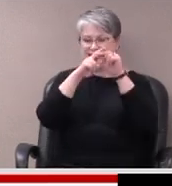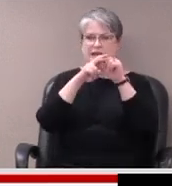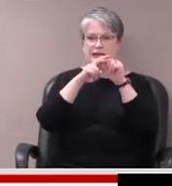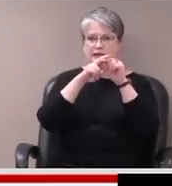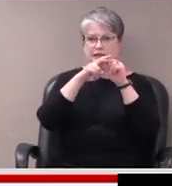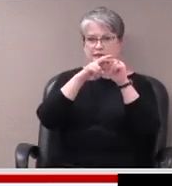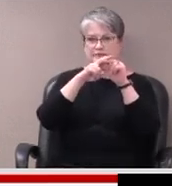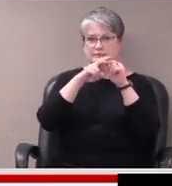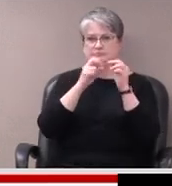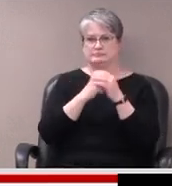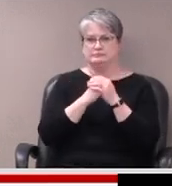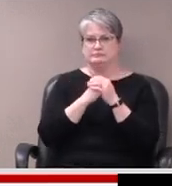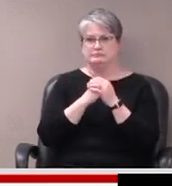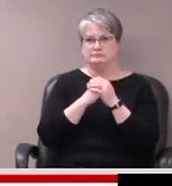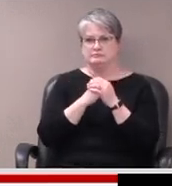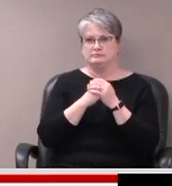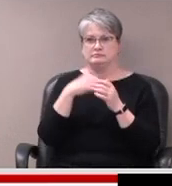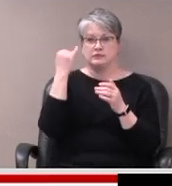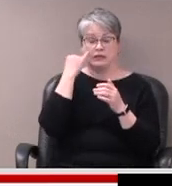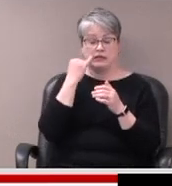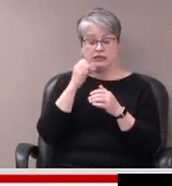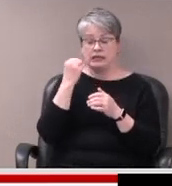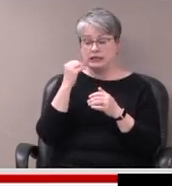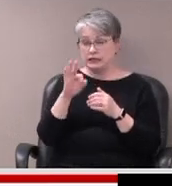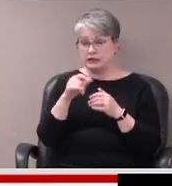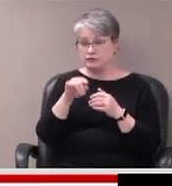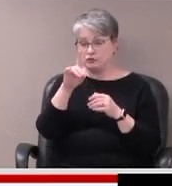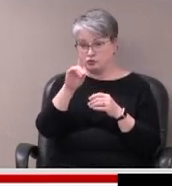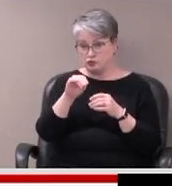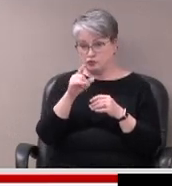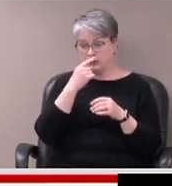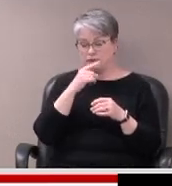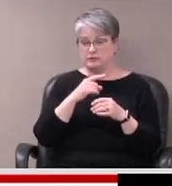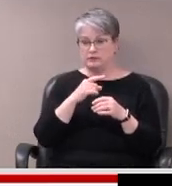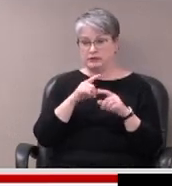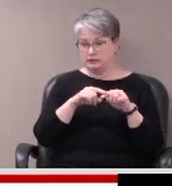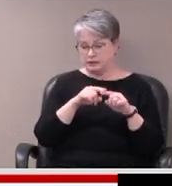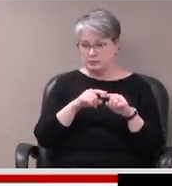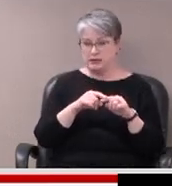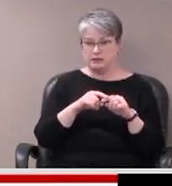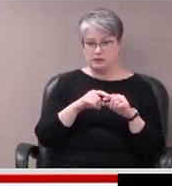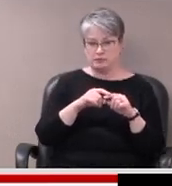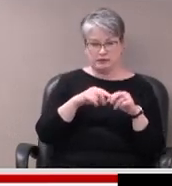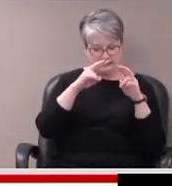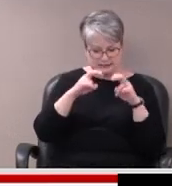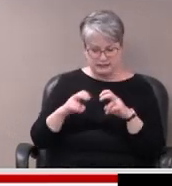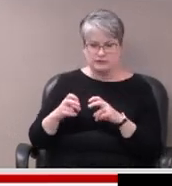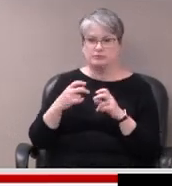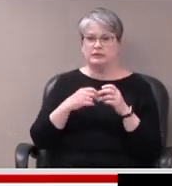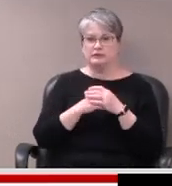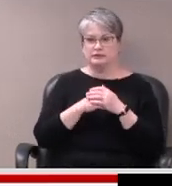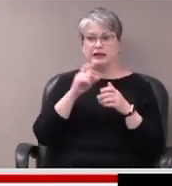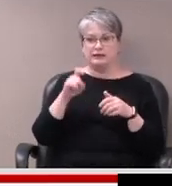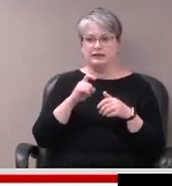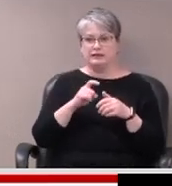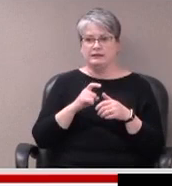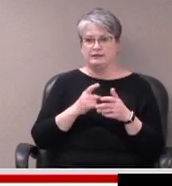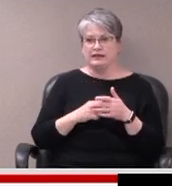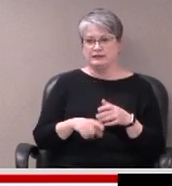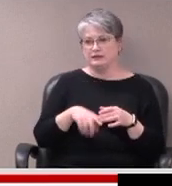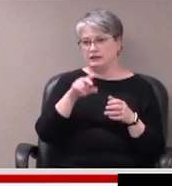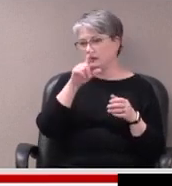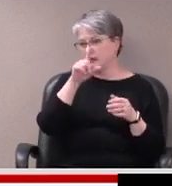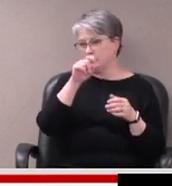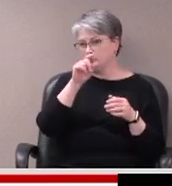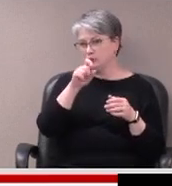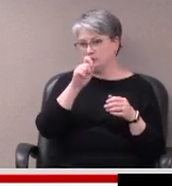revenue. If you do that, based on the assessments that we know of today, that would be an additional